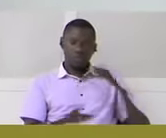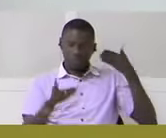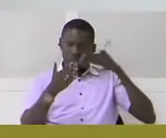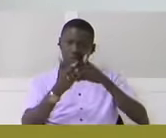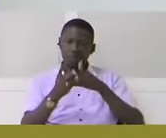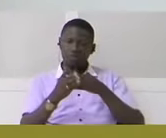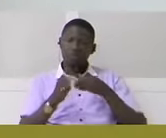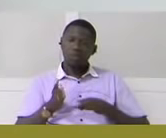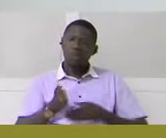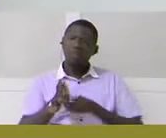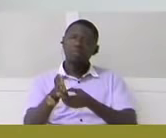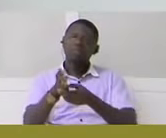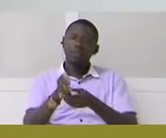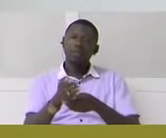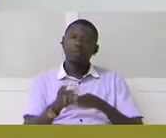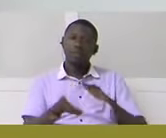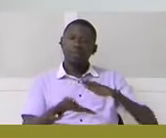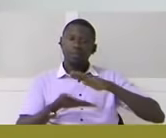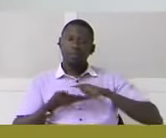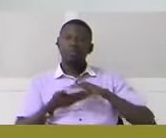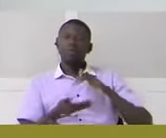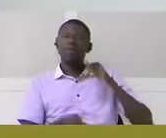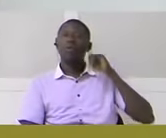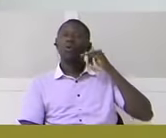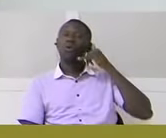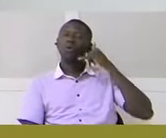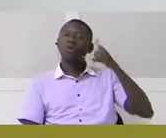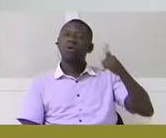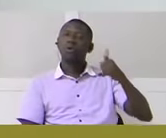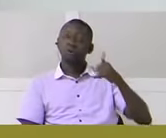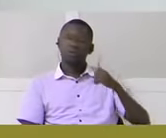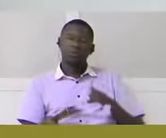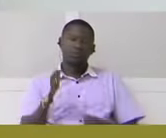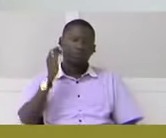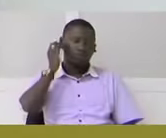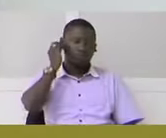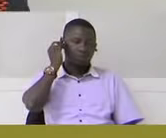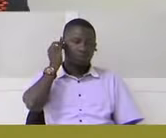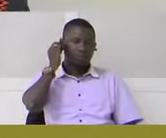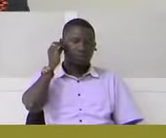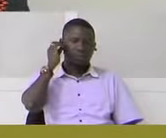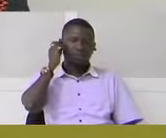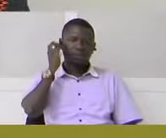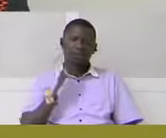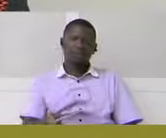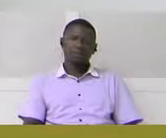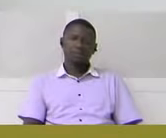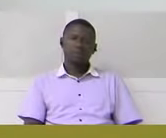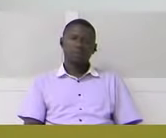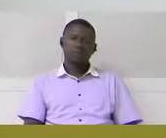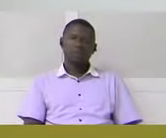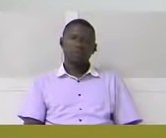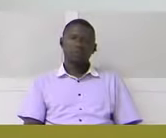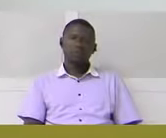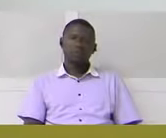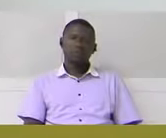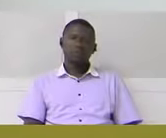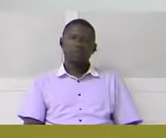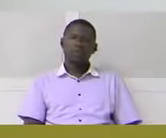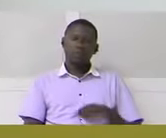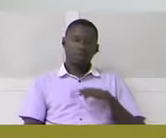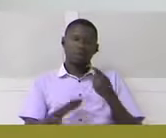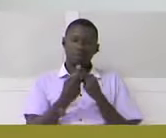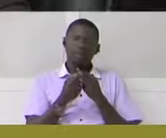the nantadlaro. Commander ni wole telefono soro. Then the matter was explained to him as per the